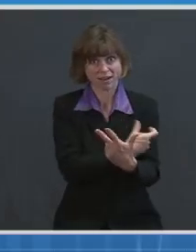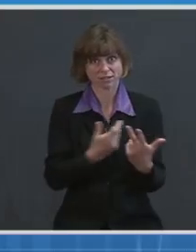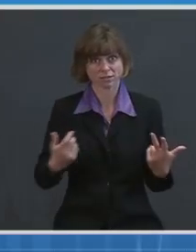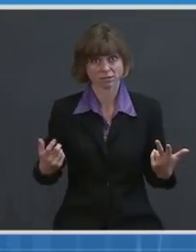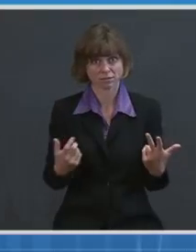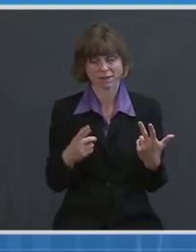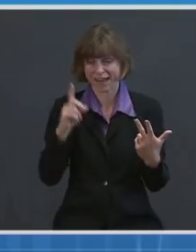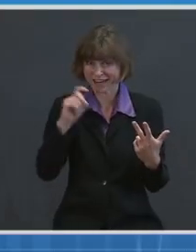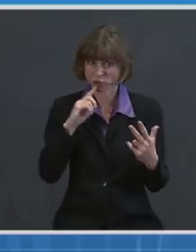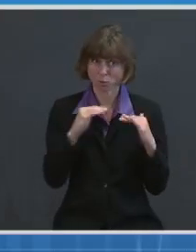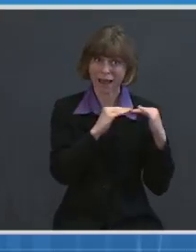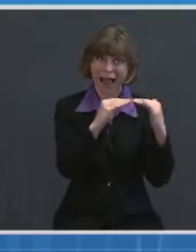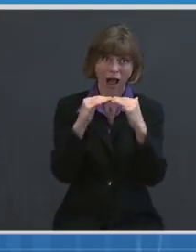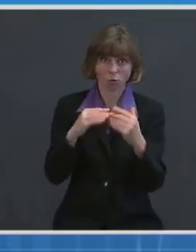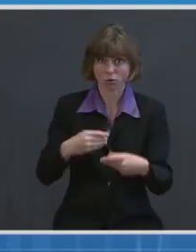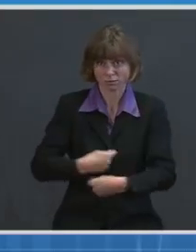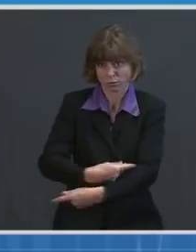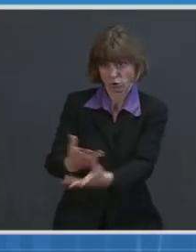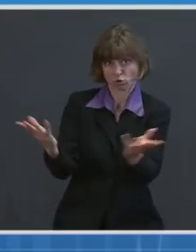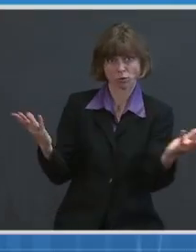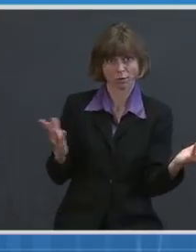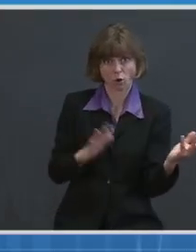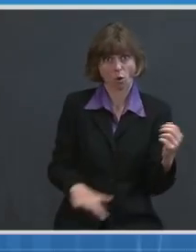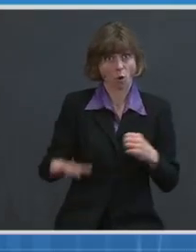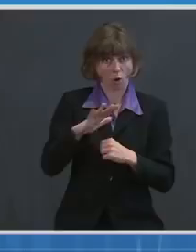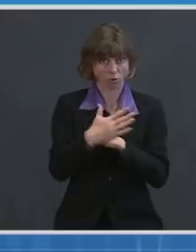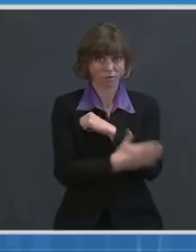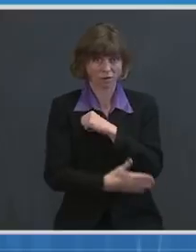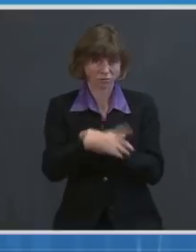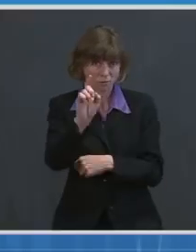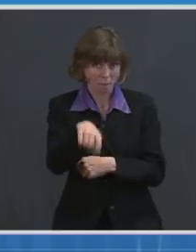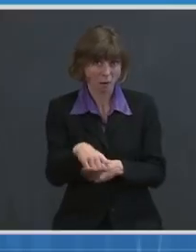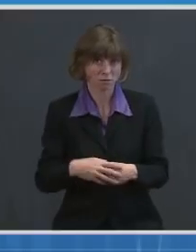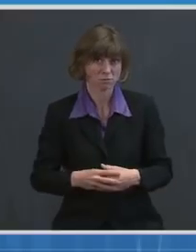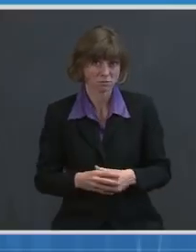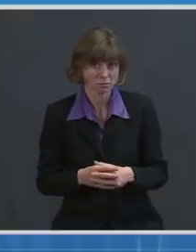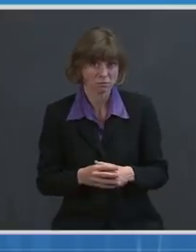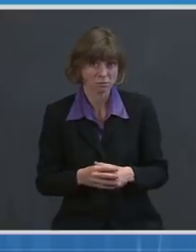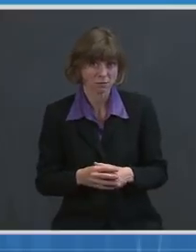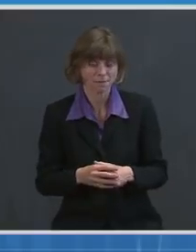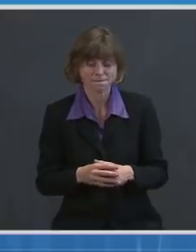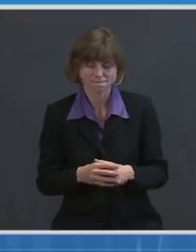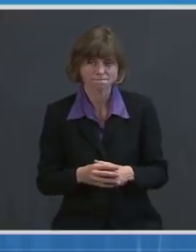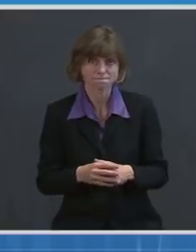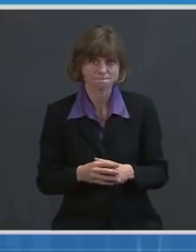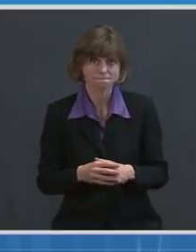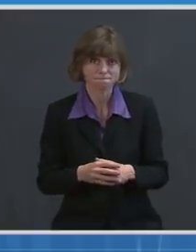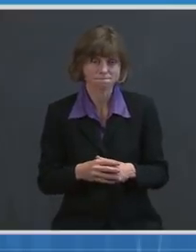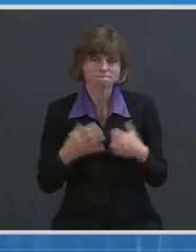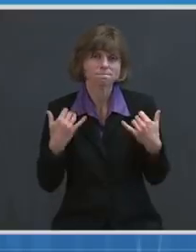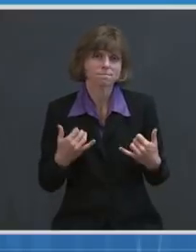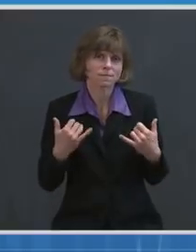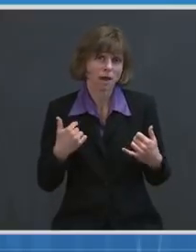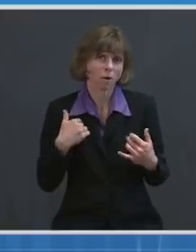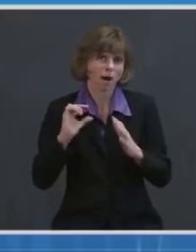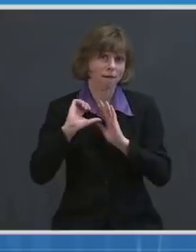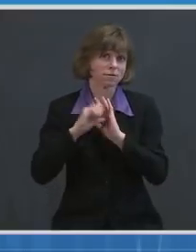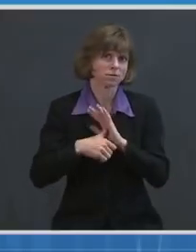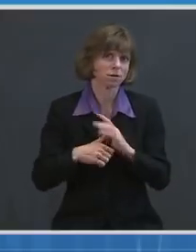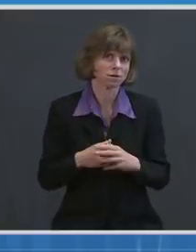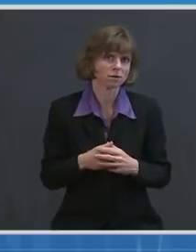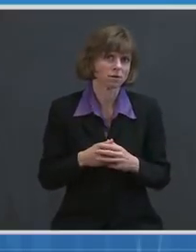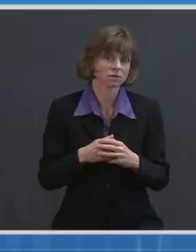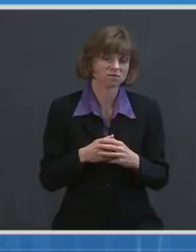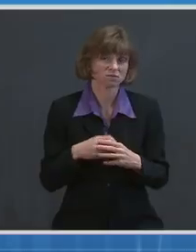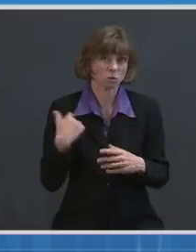be equitably distributed across our country. So I want to emphasize here, it is possible to do